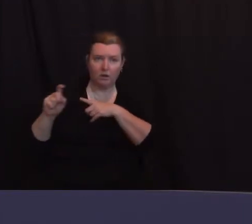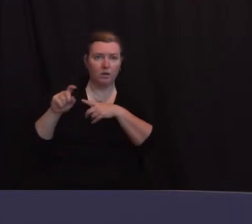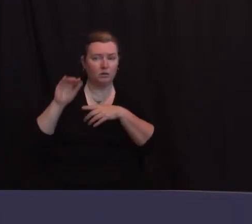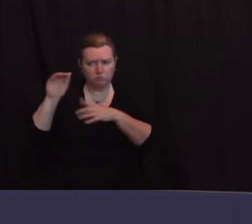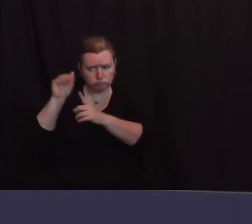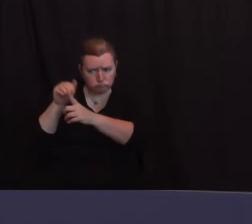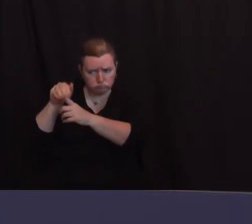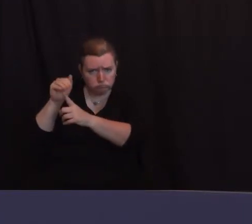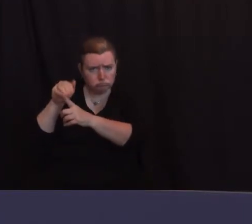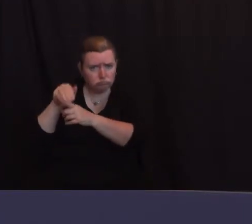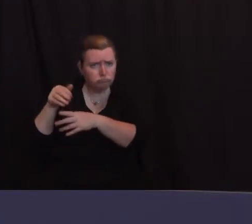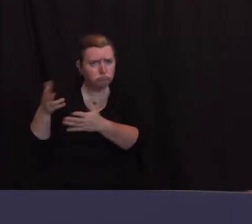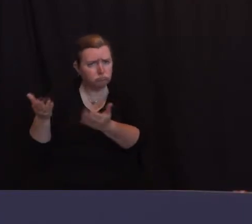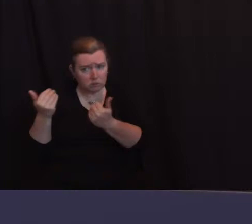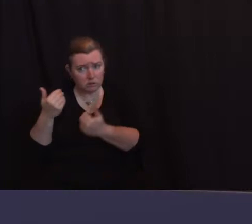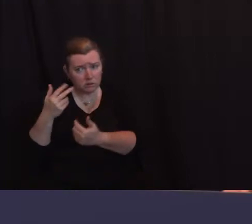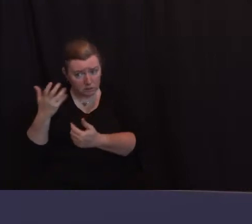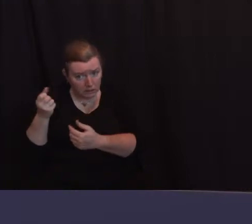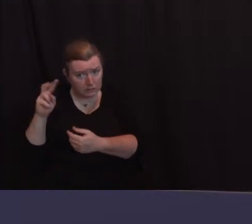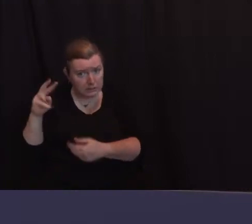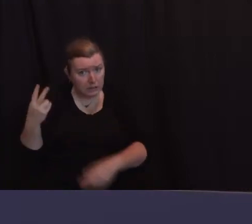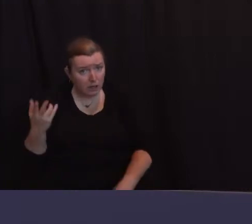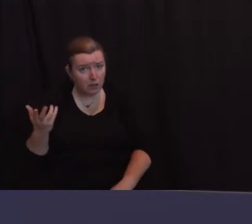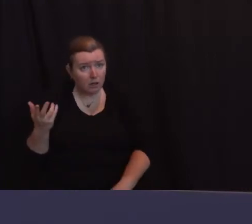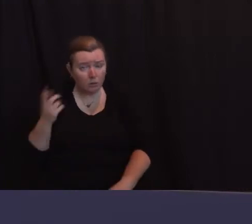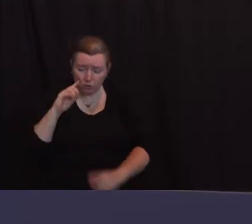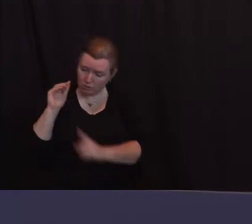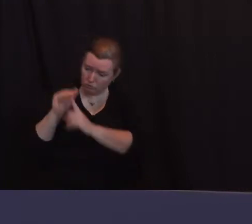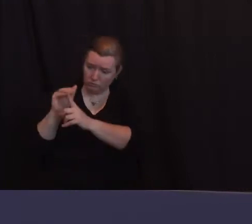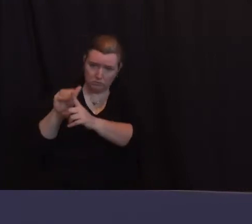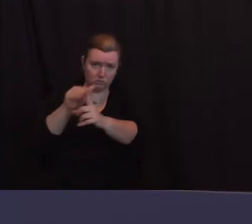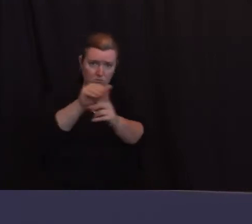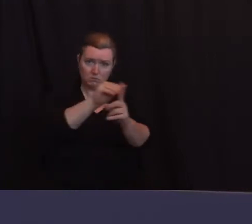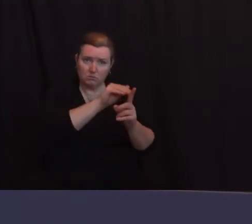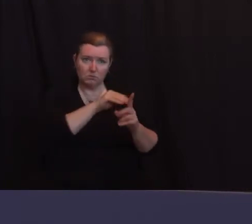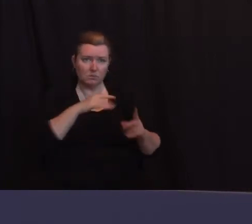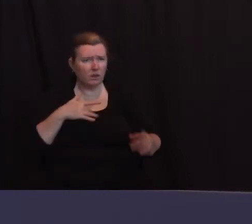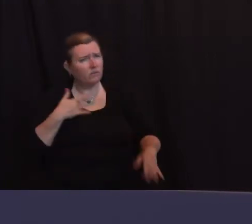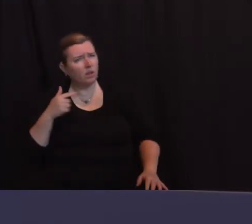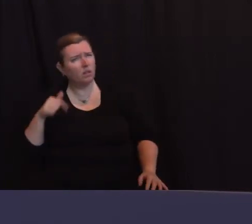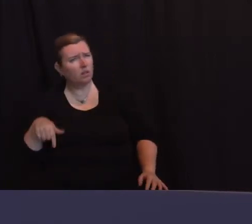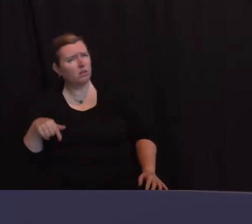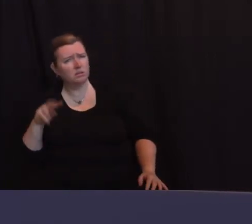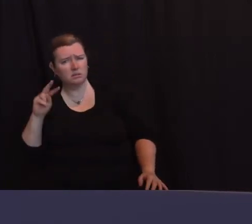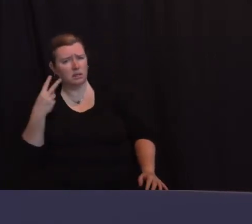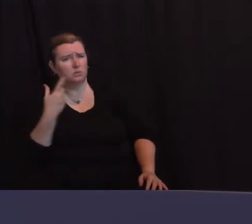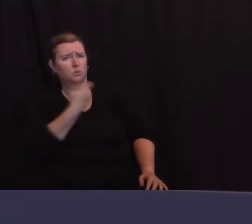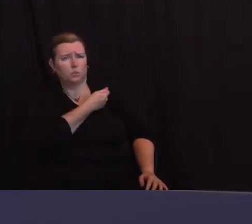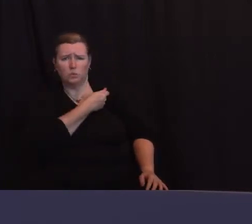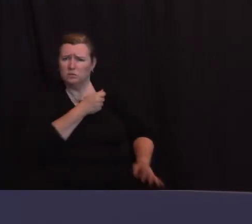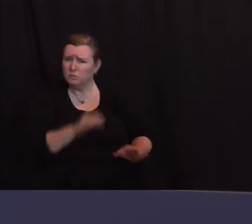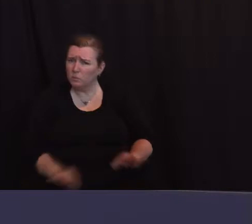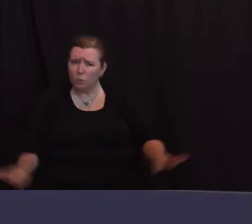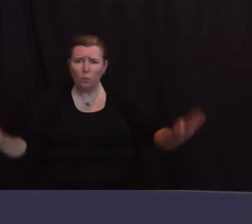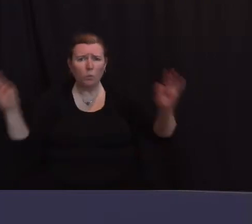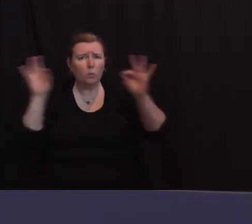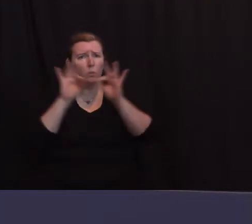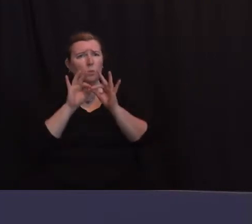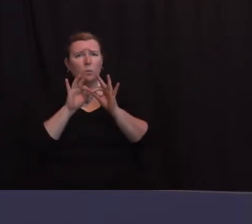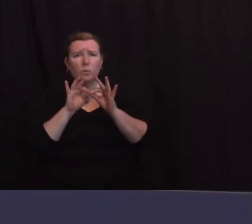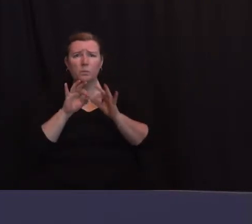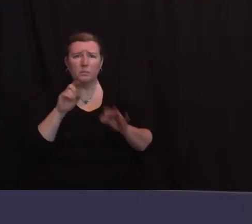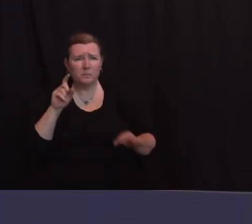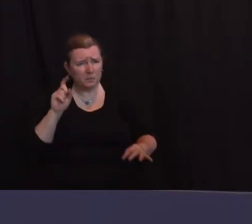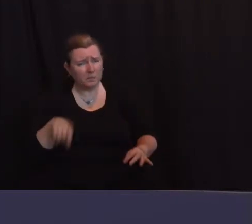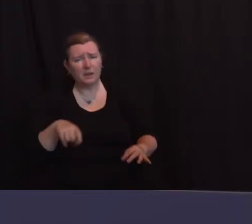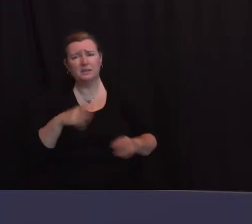identified in our immunization system. So we feel very strongly that second doses are the thing to do. And as